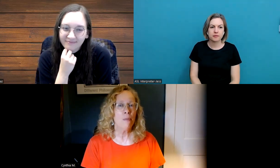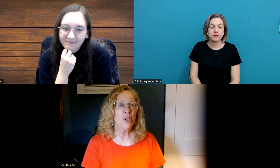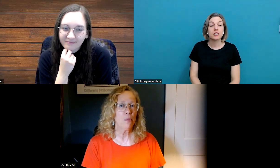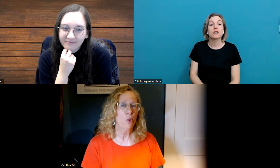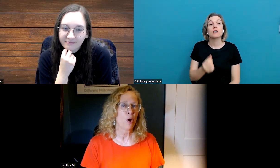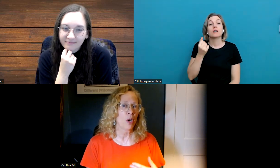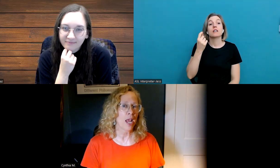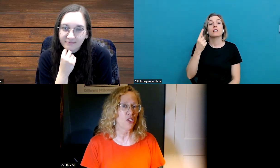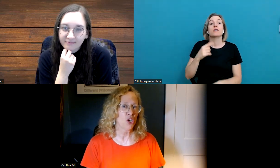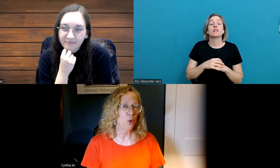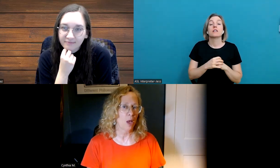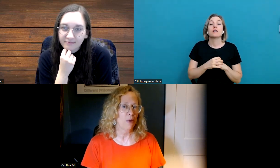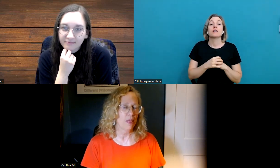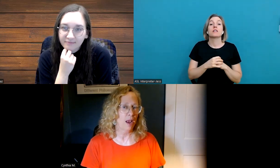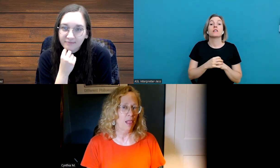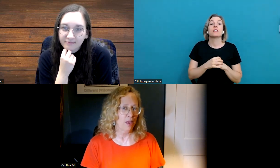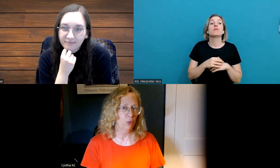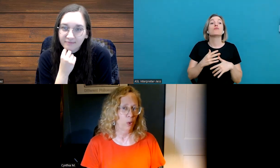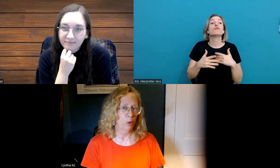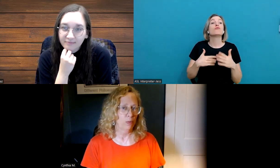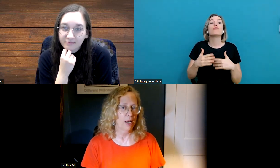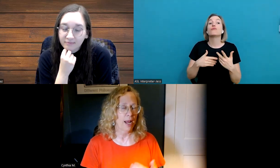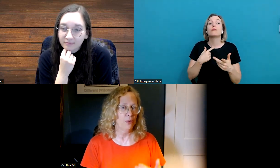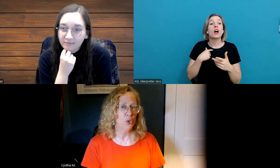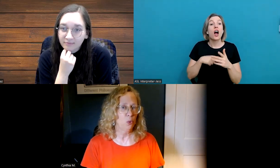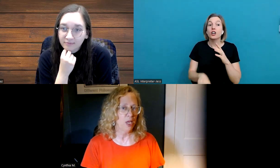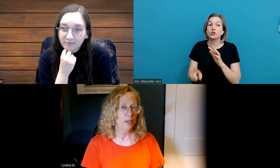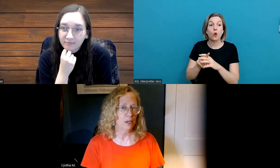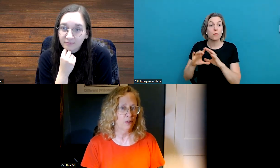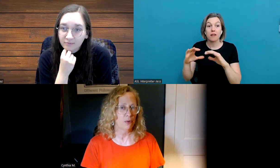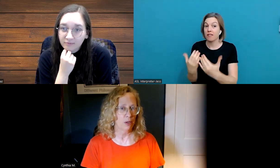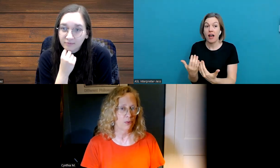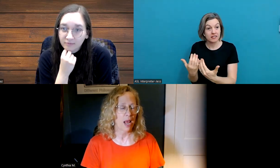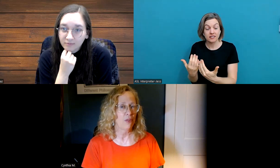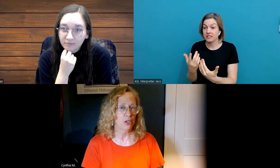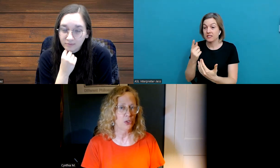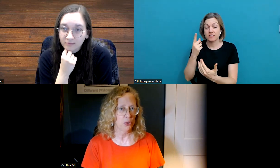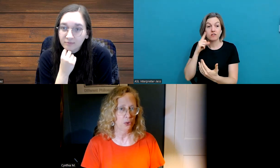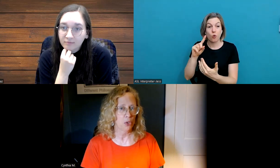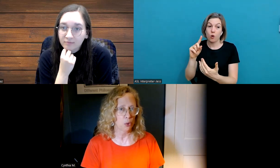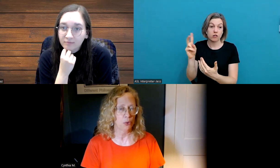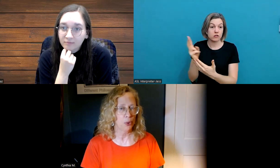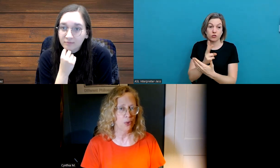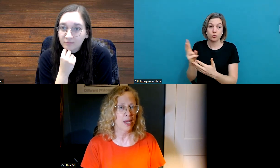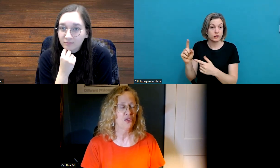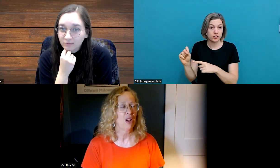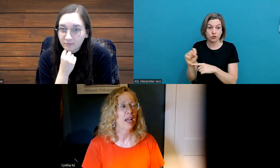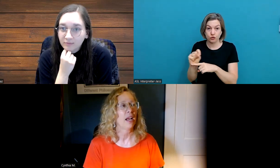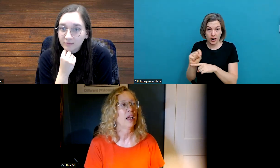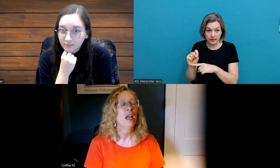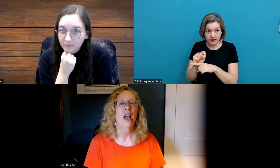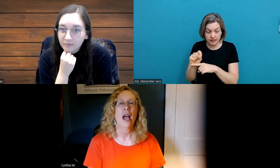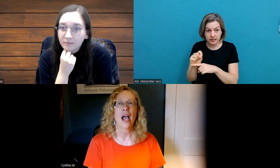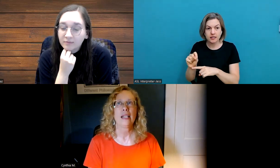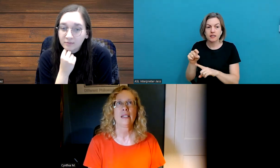Even up to the point when I showed up in that classroom and had the 2 weeks of having to go through that